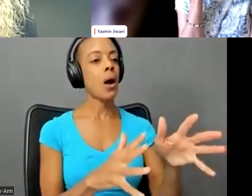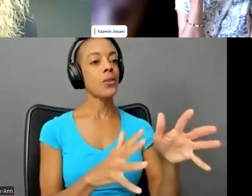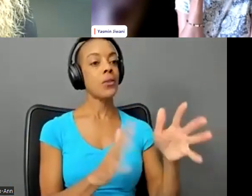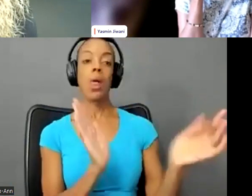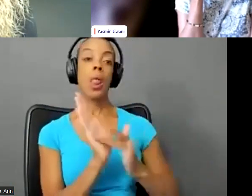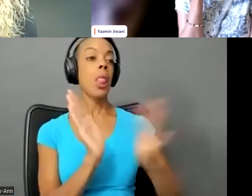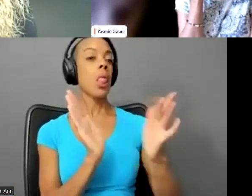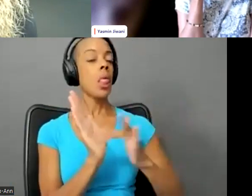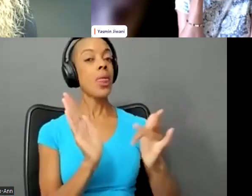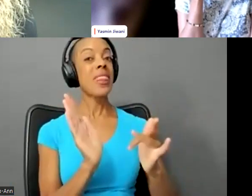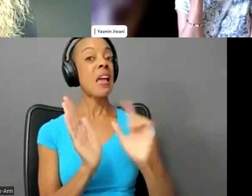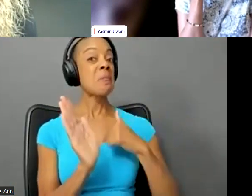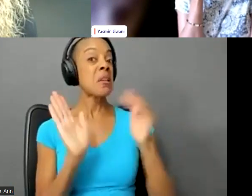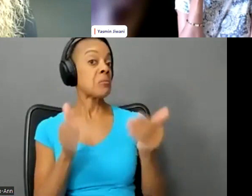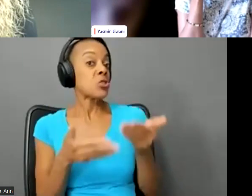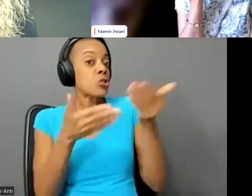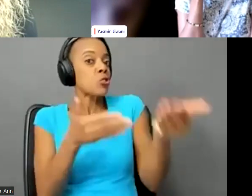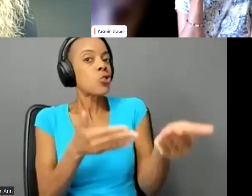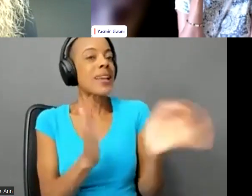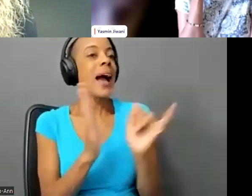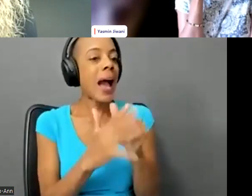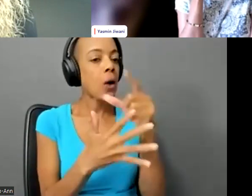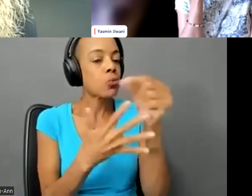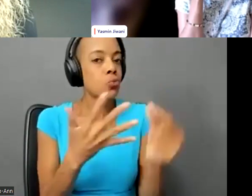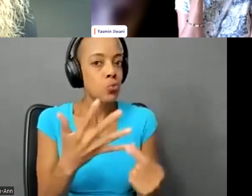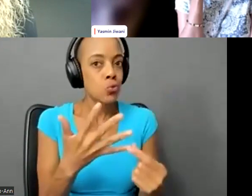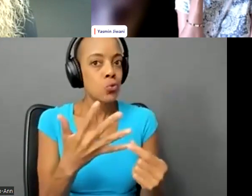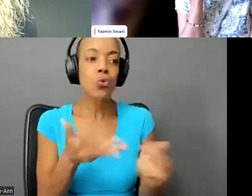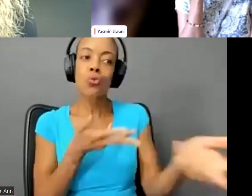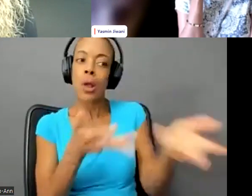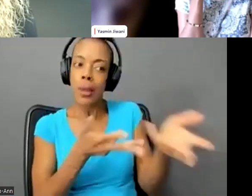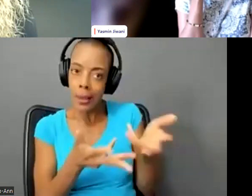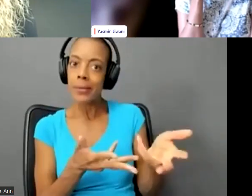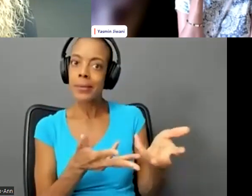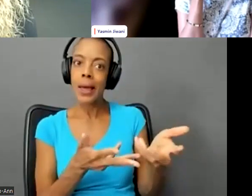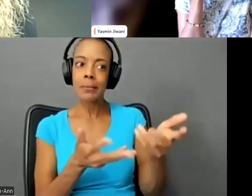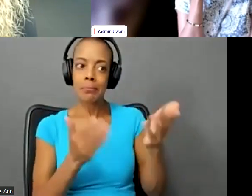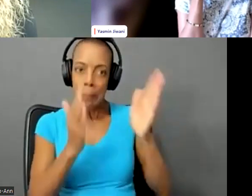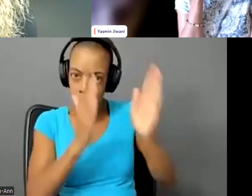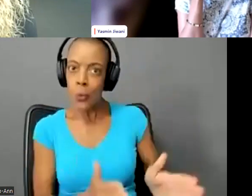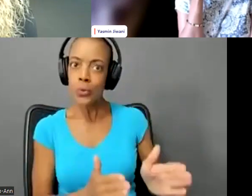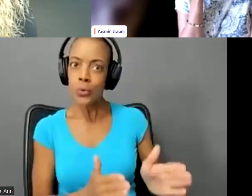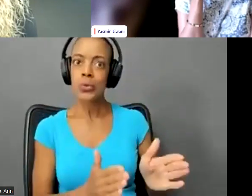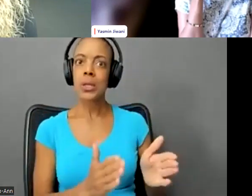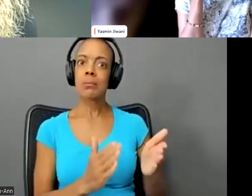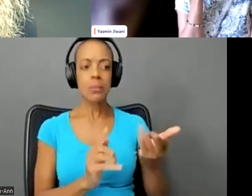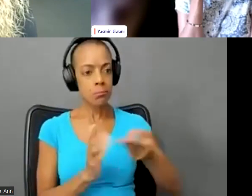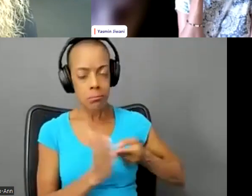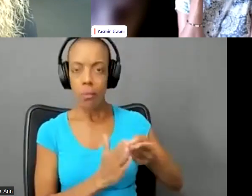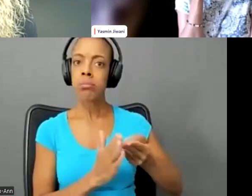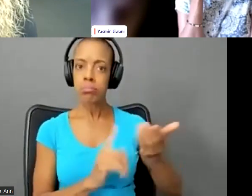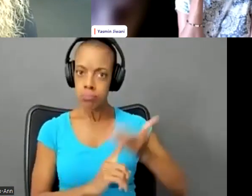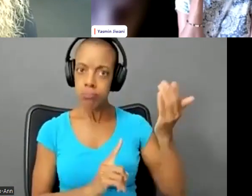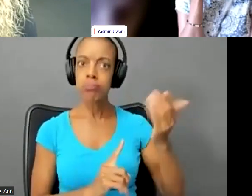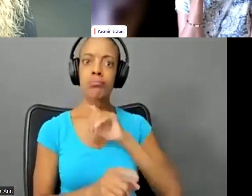you can do that. Treat journalists like human beings, be authentic and real with them, and they're more likely